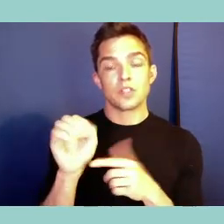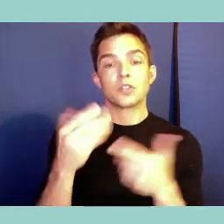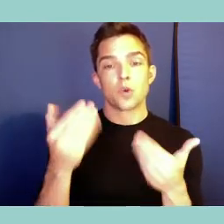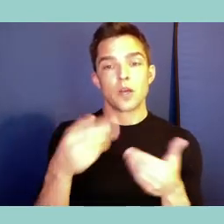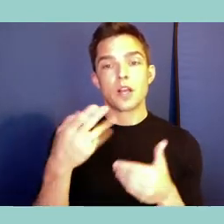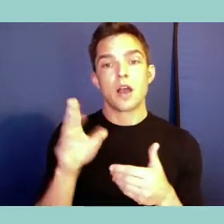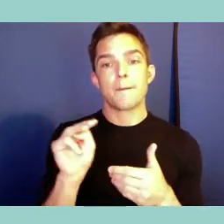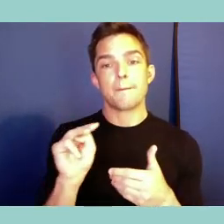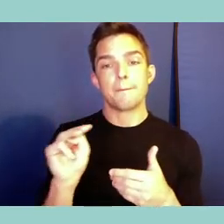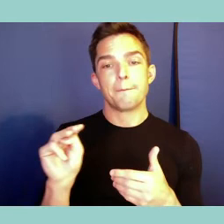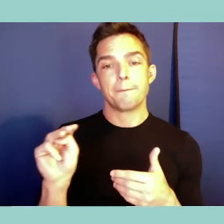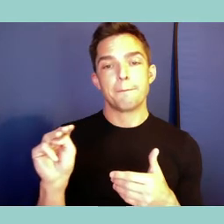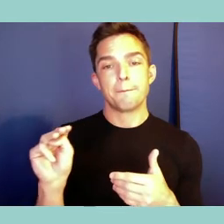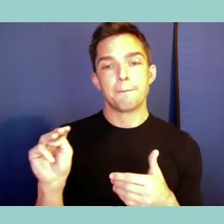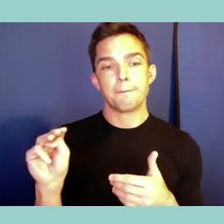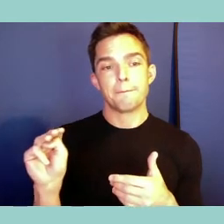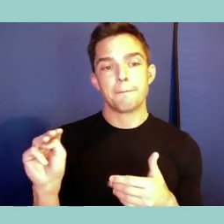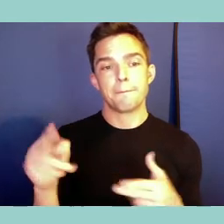please hum.